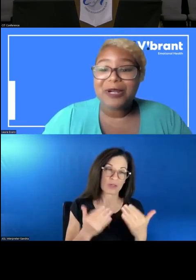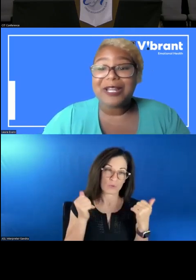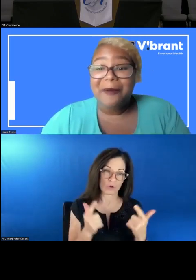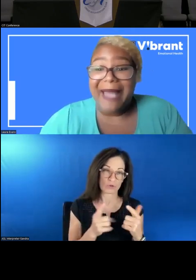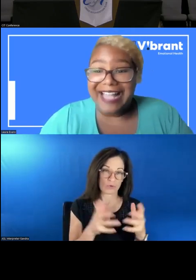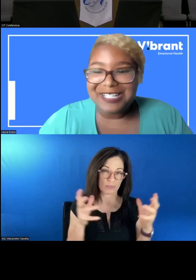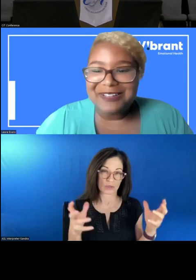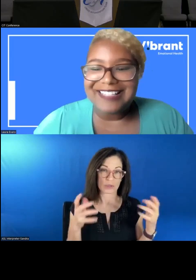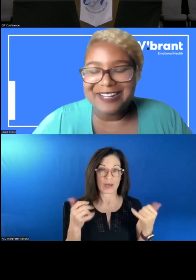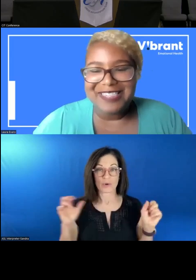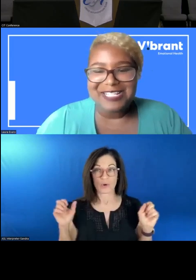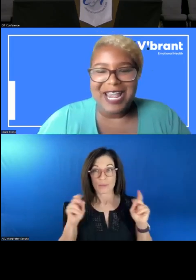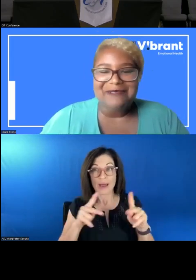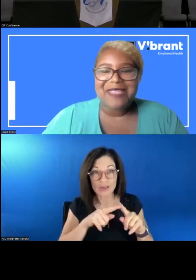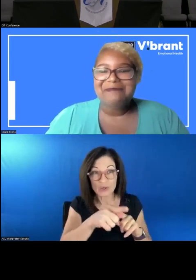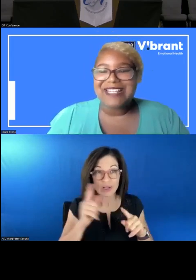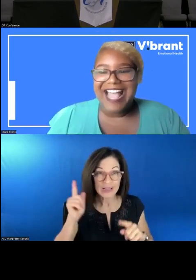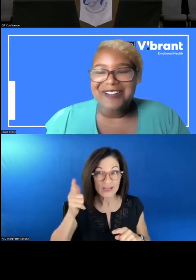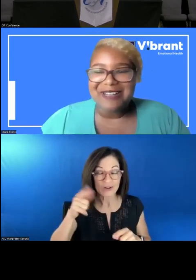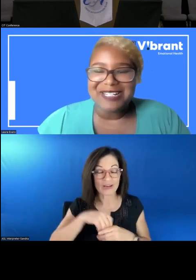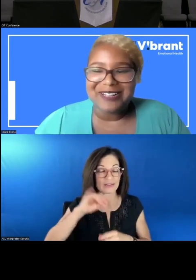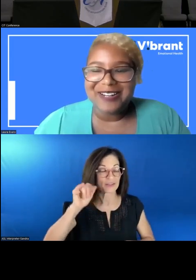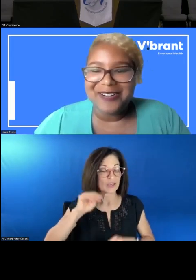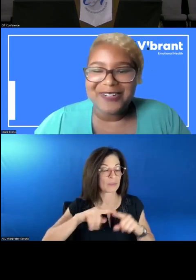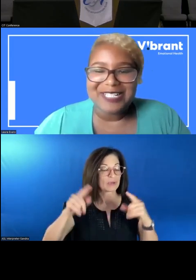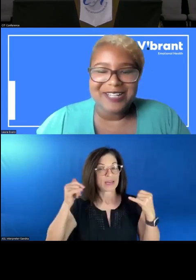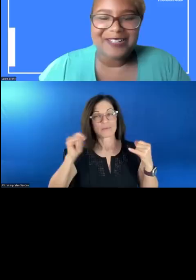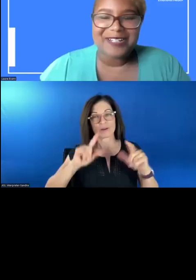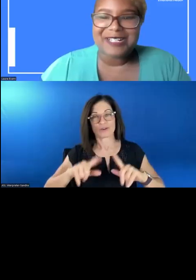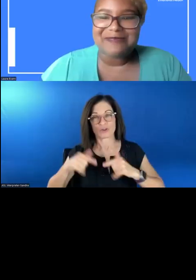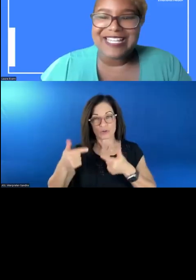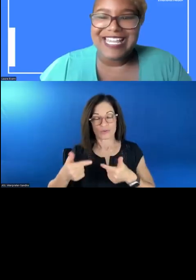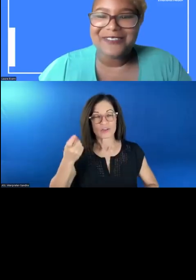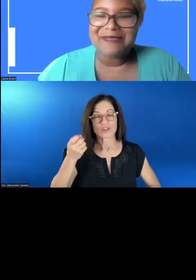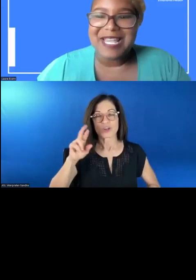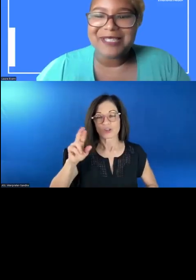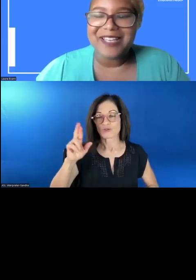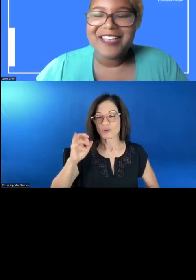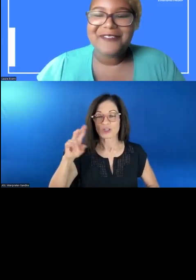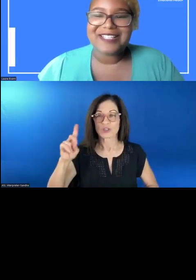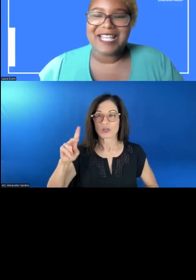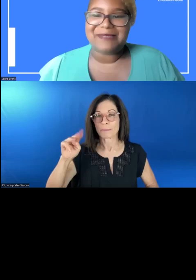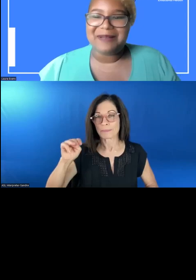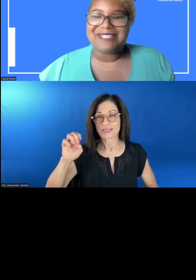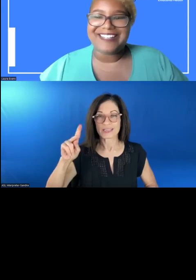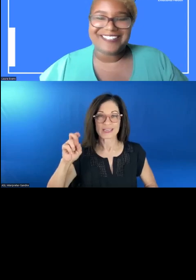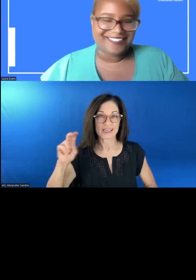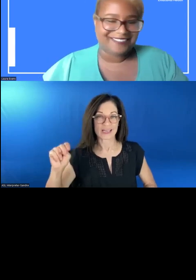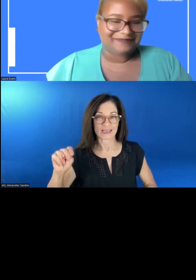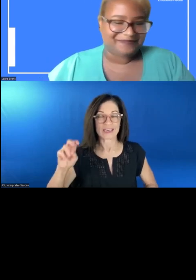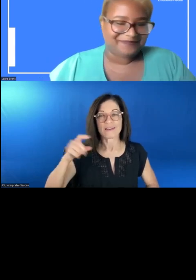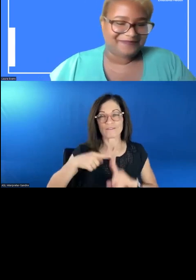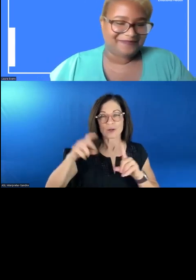much. We're going to go back to you guys later in the jam, but now I'm going to turn it over to Dr. Richard McKeon from SAMHSA for a SAMHSA